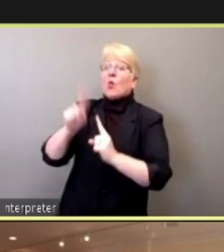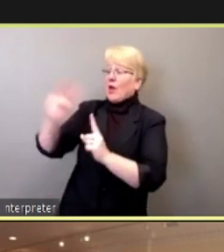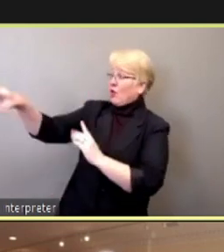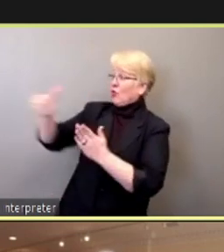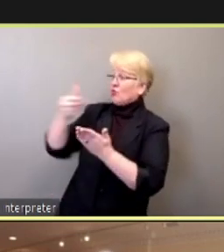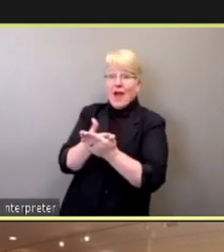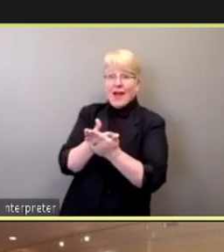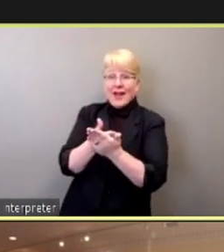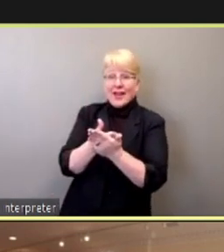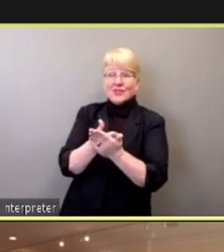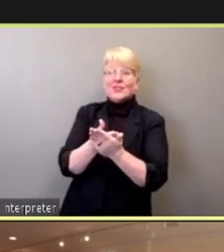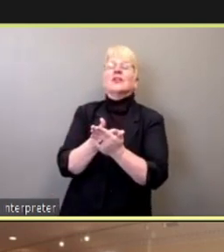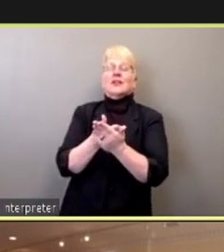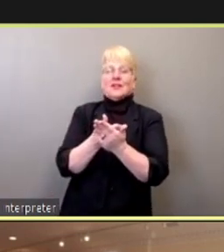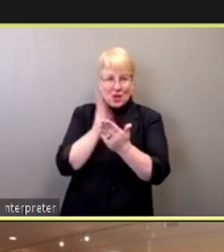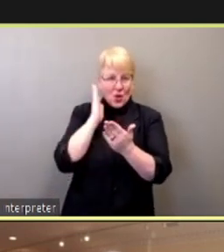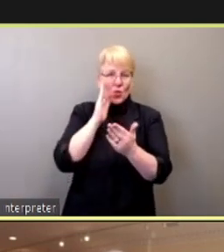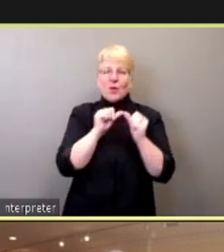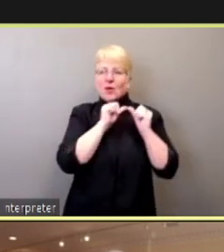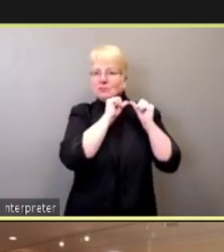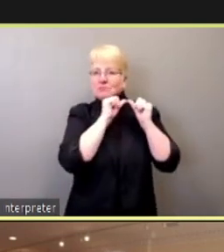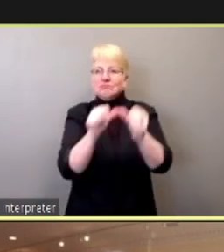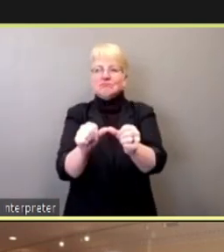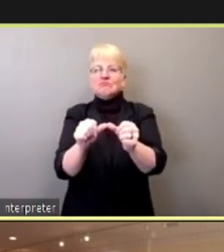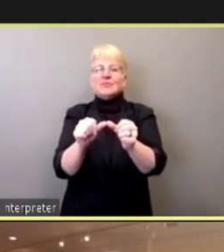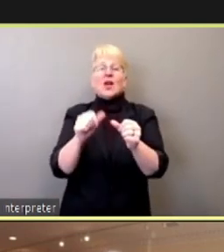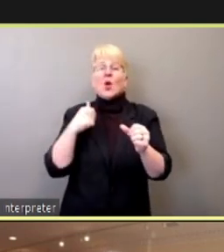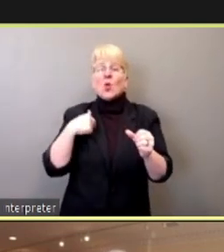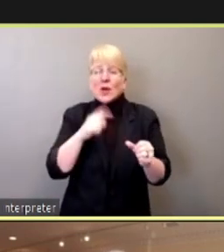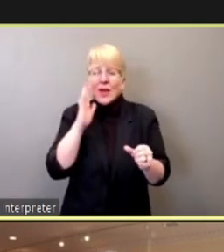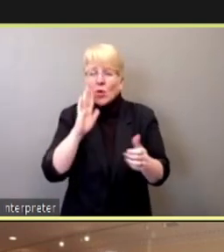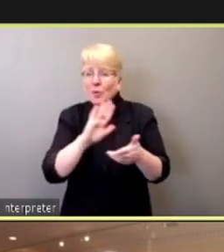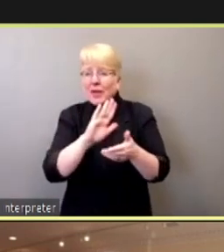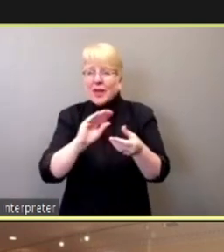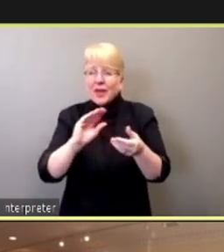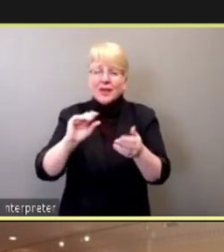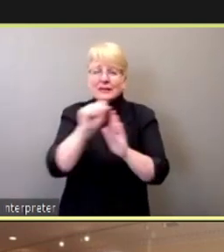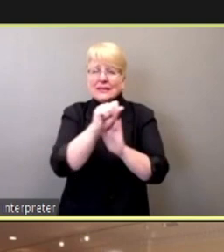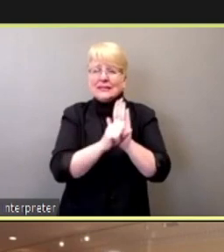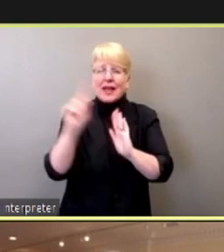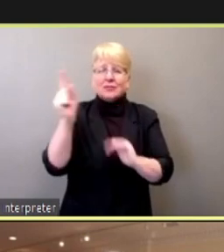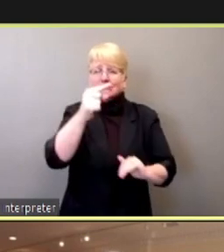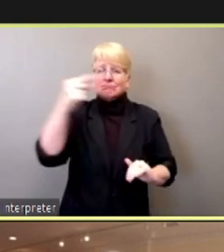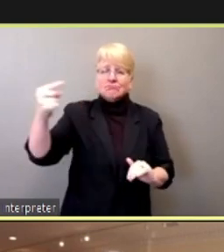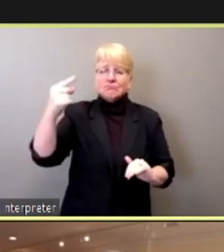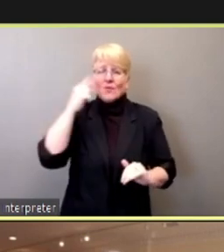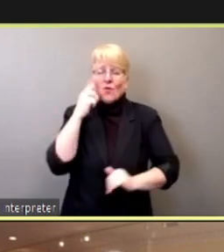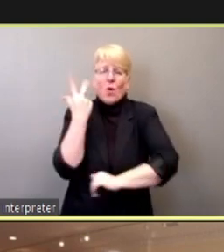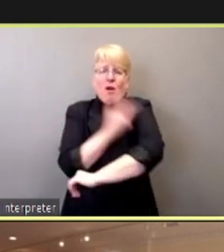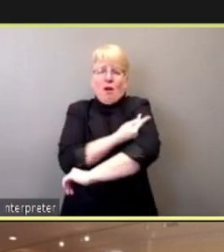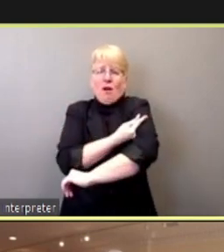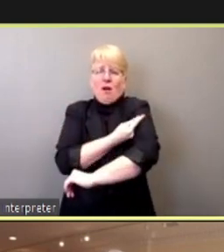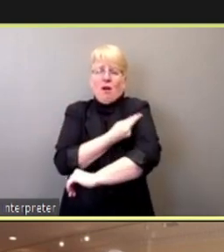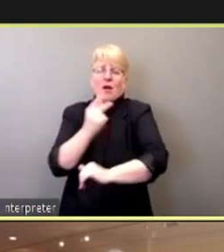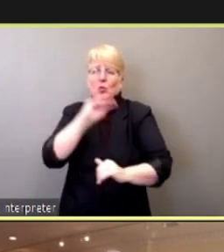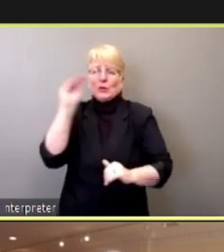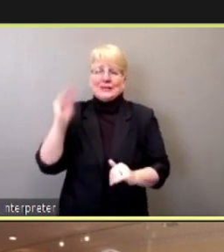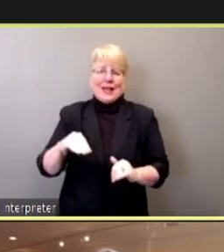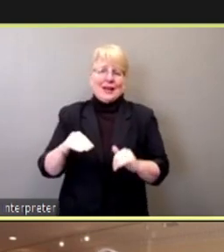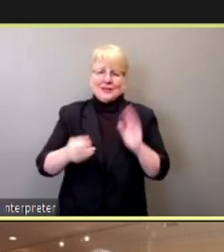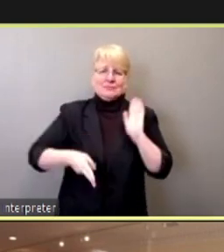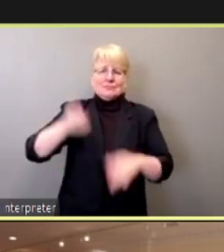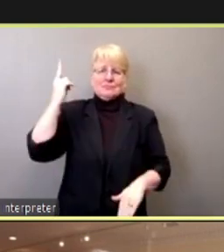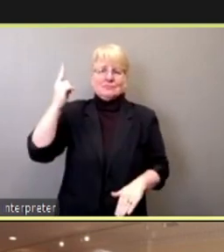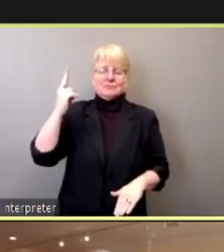I guarantee we're going to continue to lead the country, get shots into arms, and really put ourselves in the best